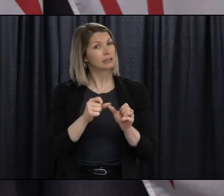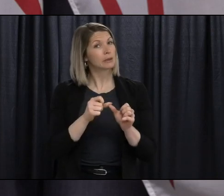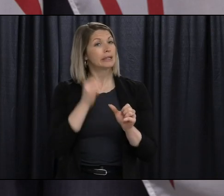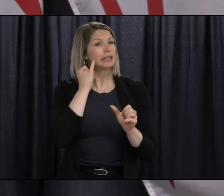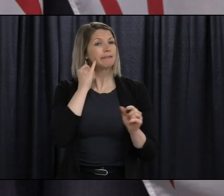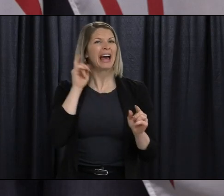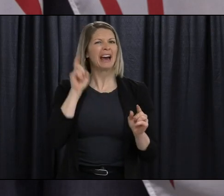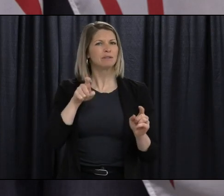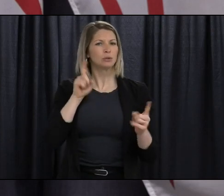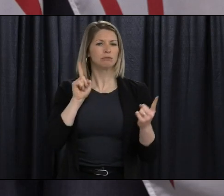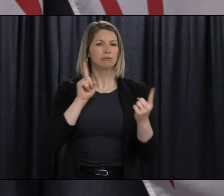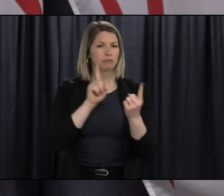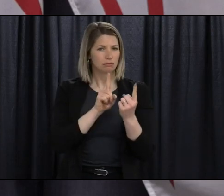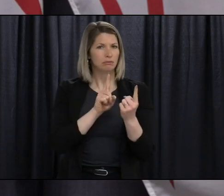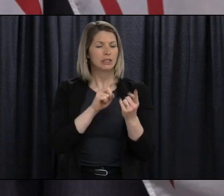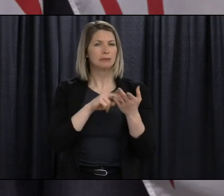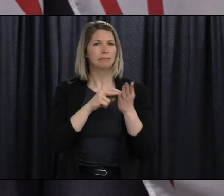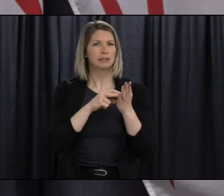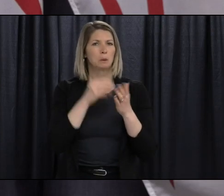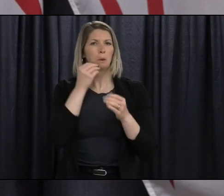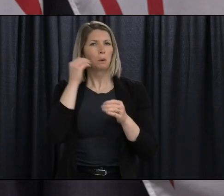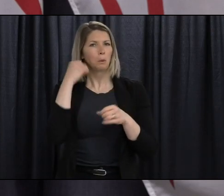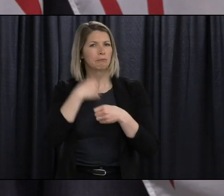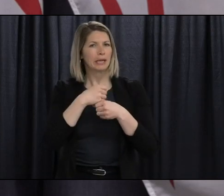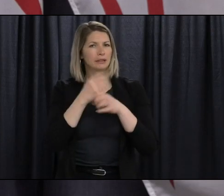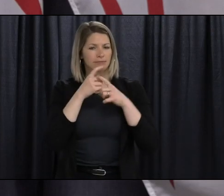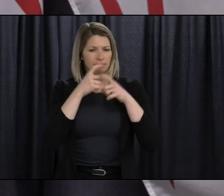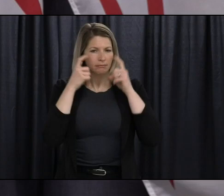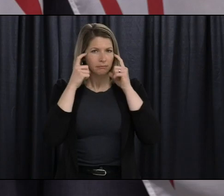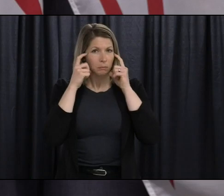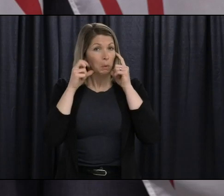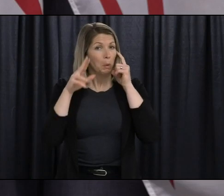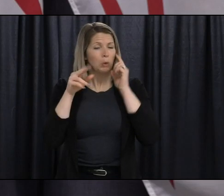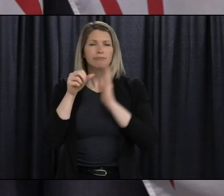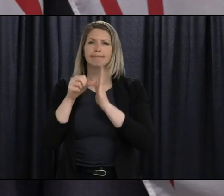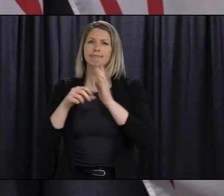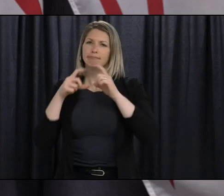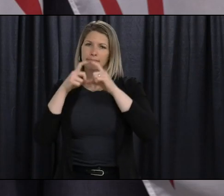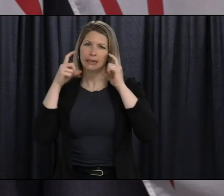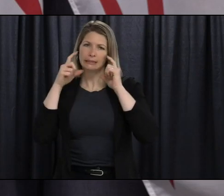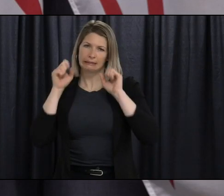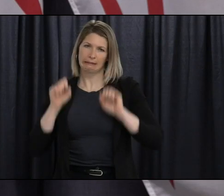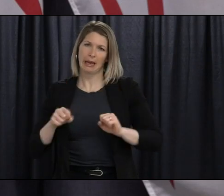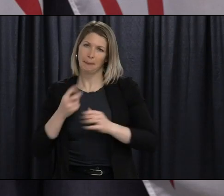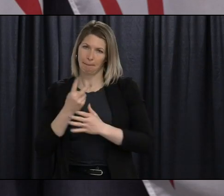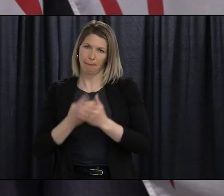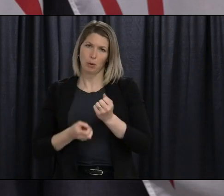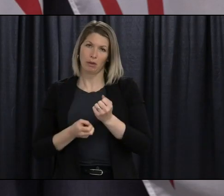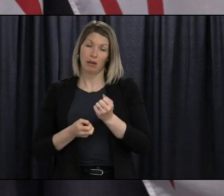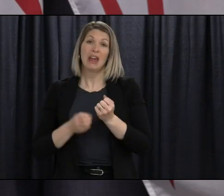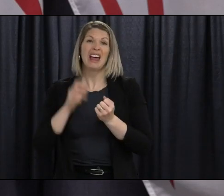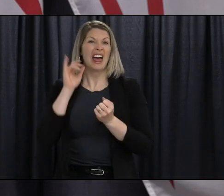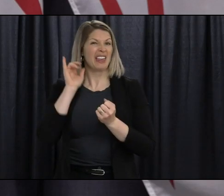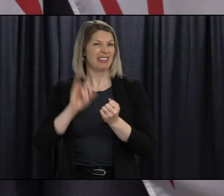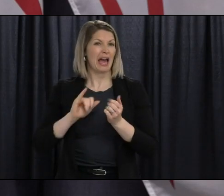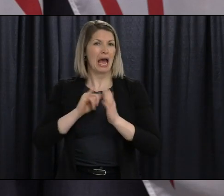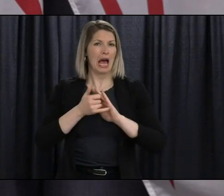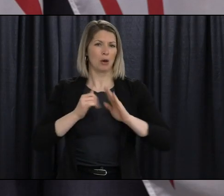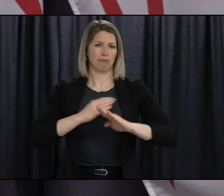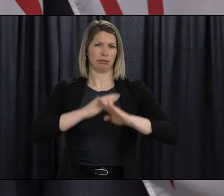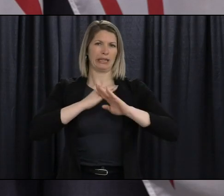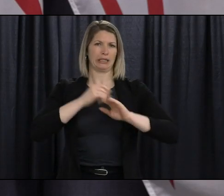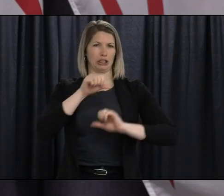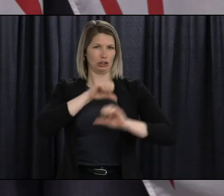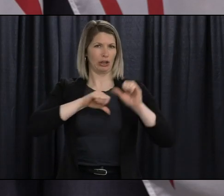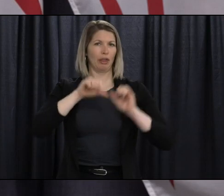possible. These simple but effective actions remain our best defense against COVID-19. I would like to